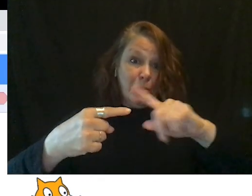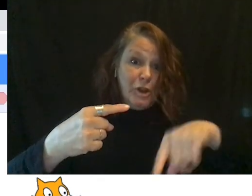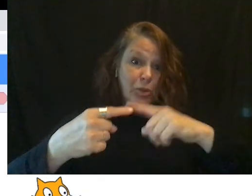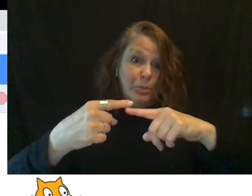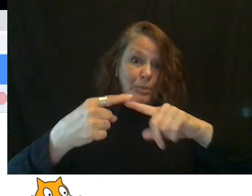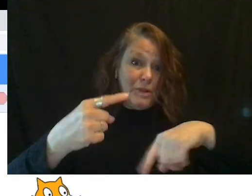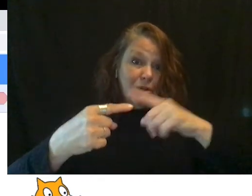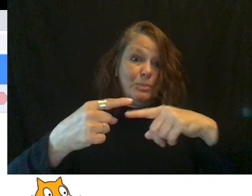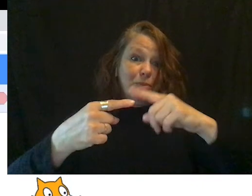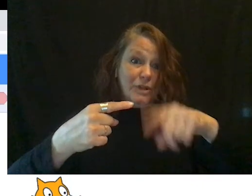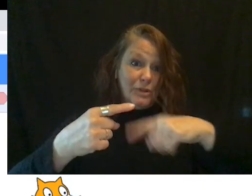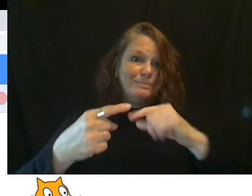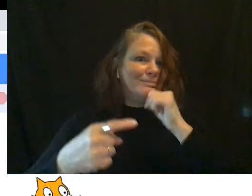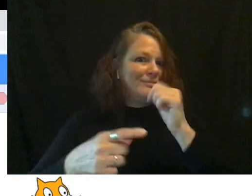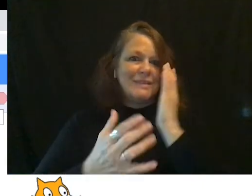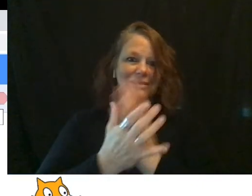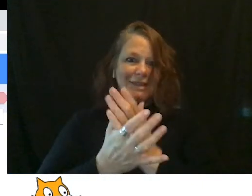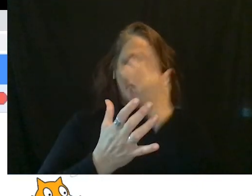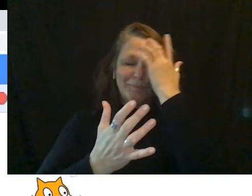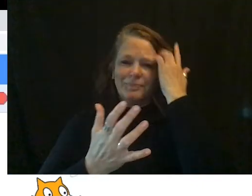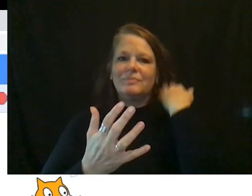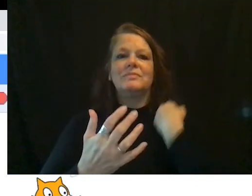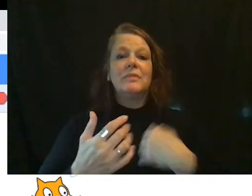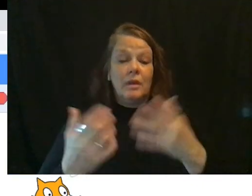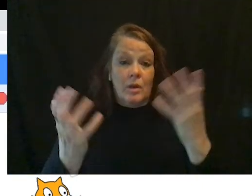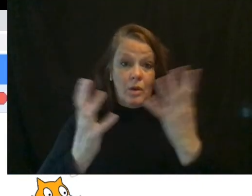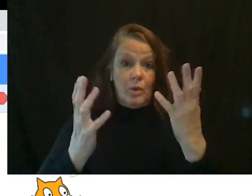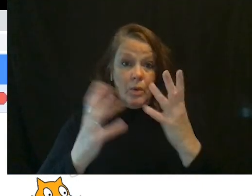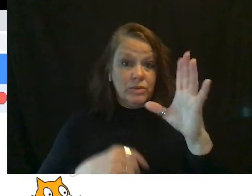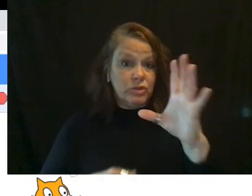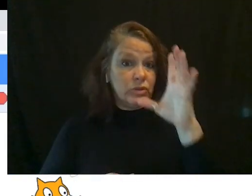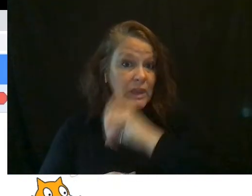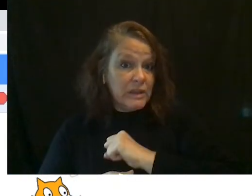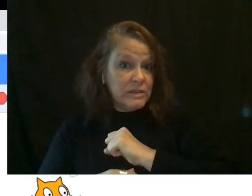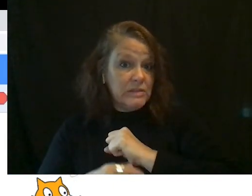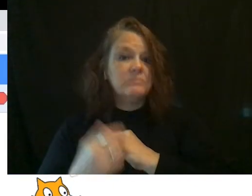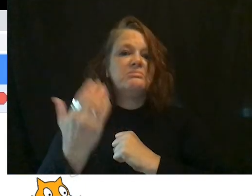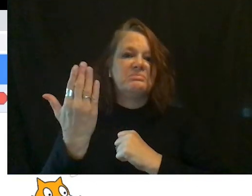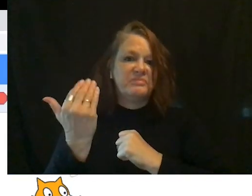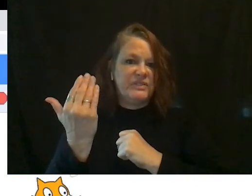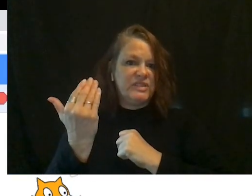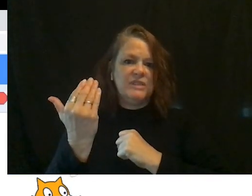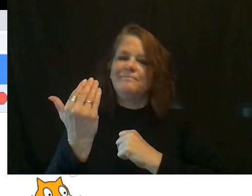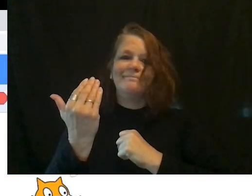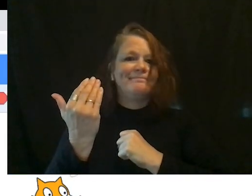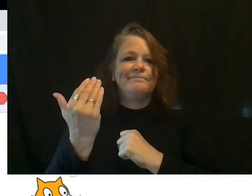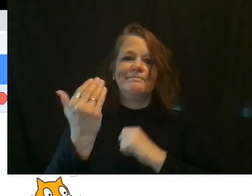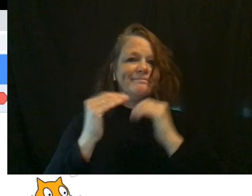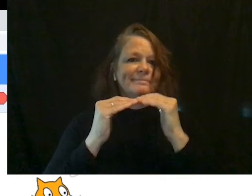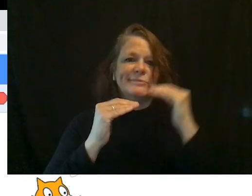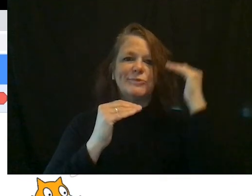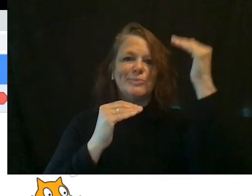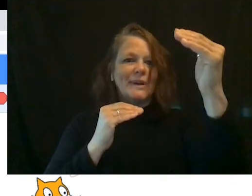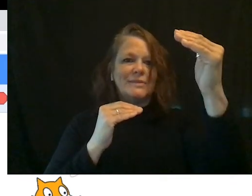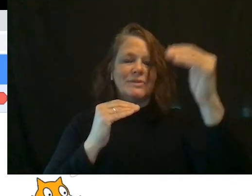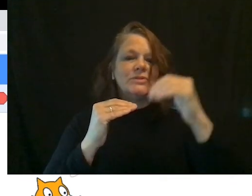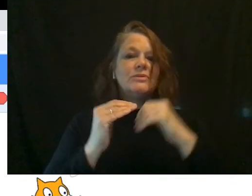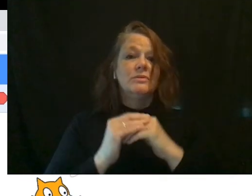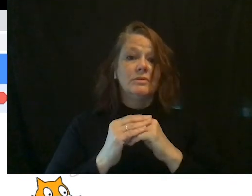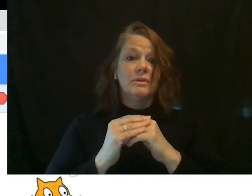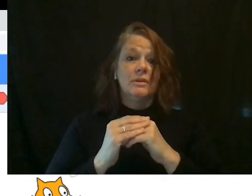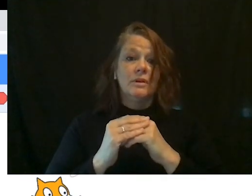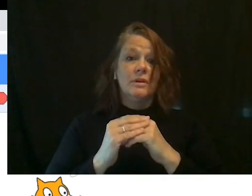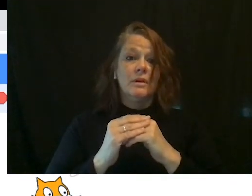work to me. Let's try it now. What's your guess? Let's do 15 again. That's too much.